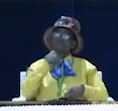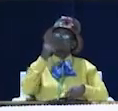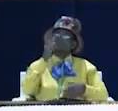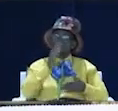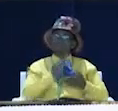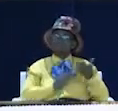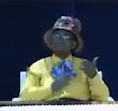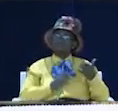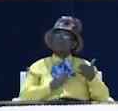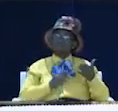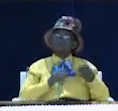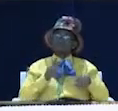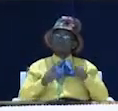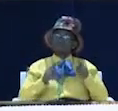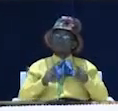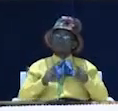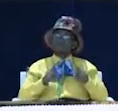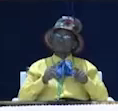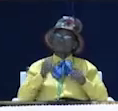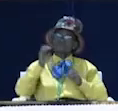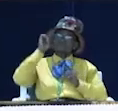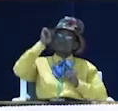He said, get ready for hard work.